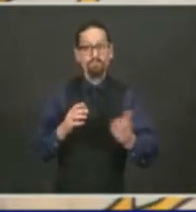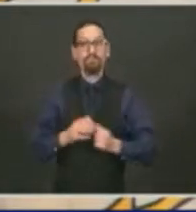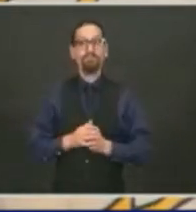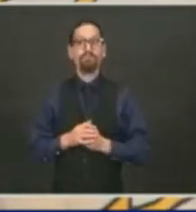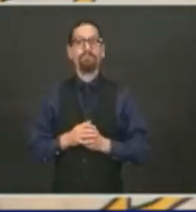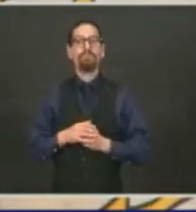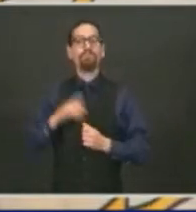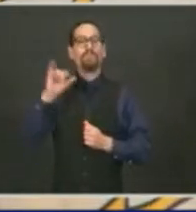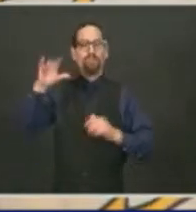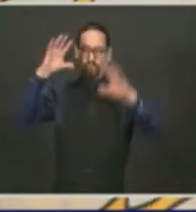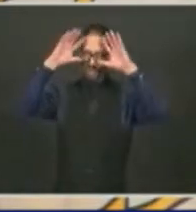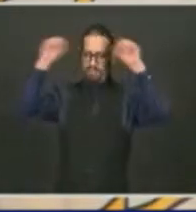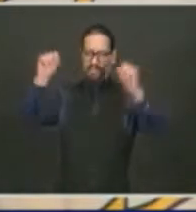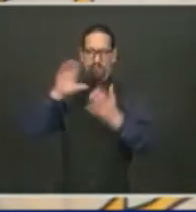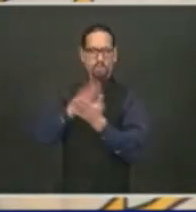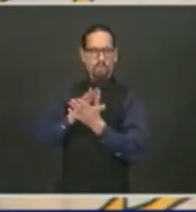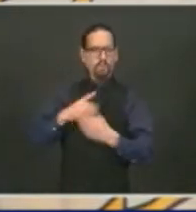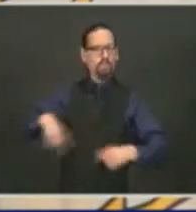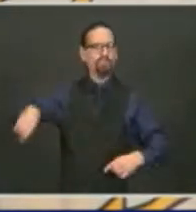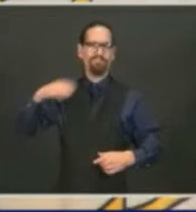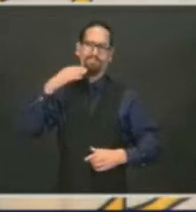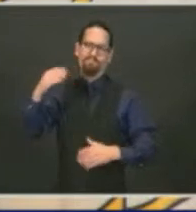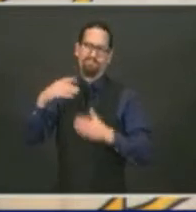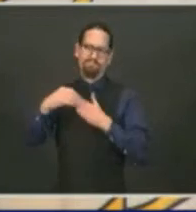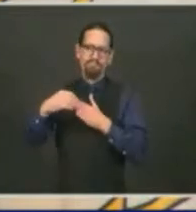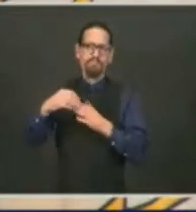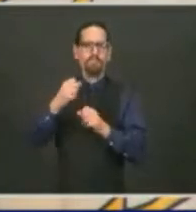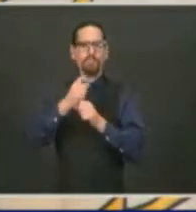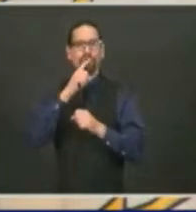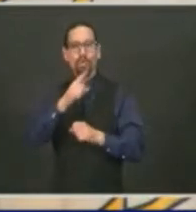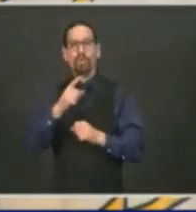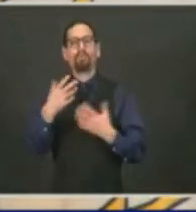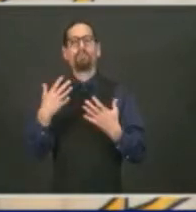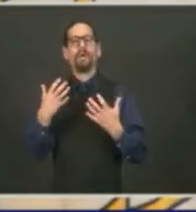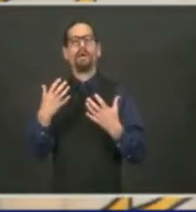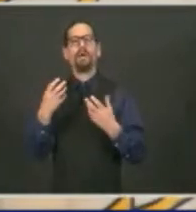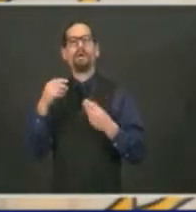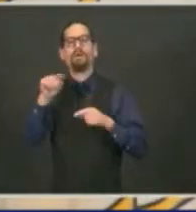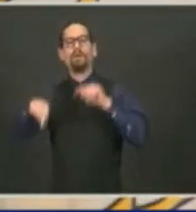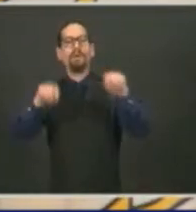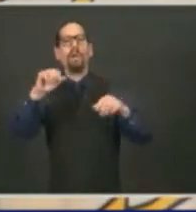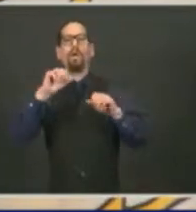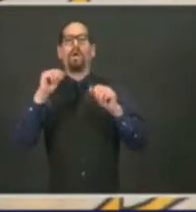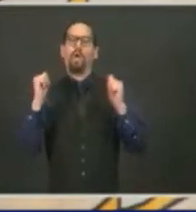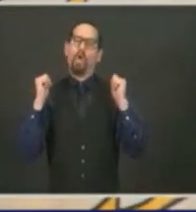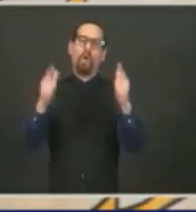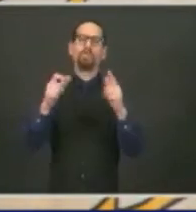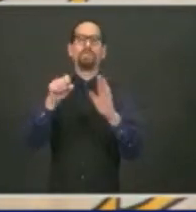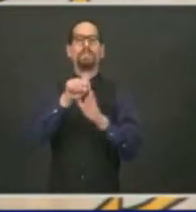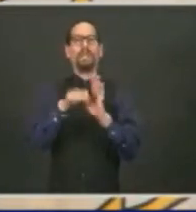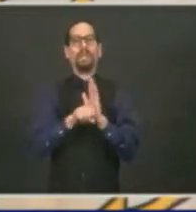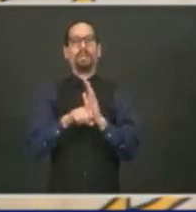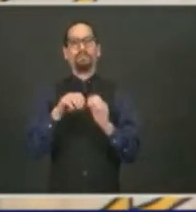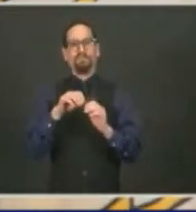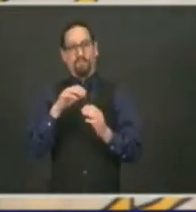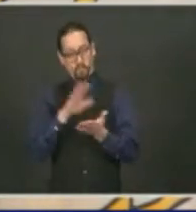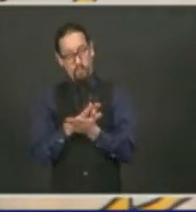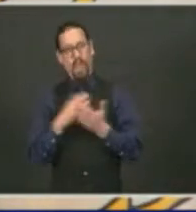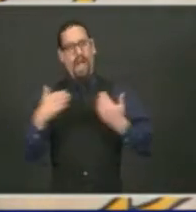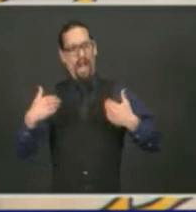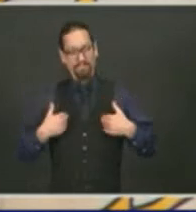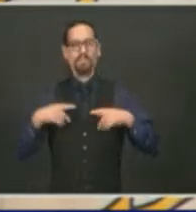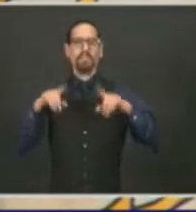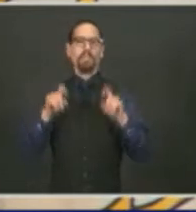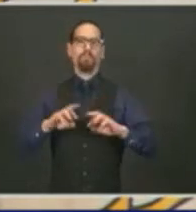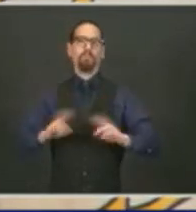them replicate what has happened there. So there's 2 pieces of good news in that. One is, I've been